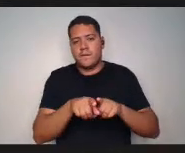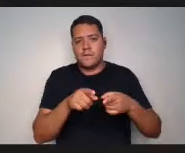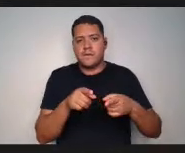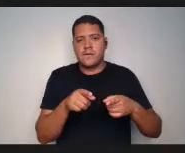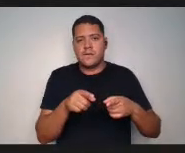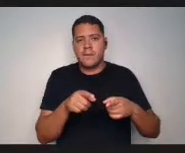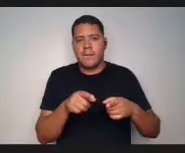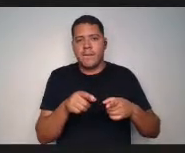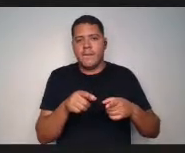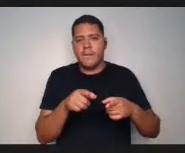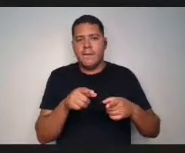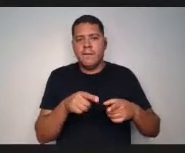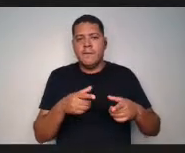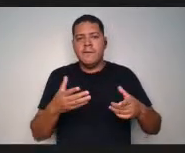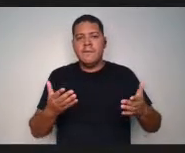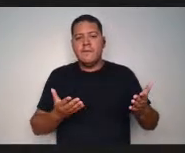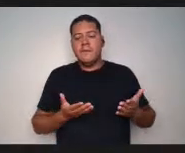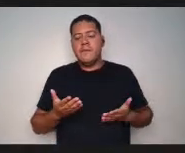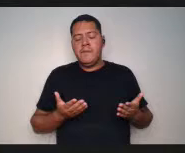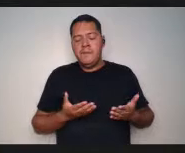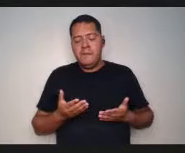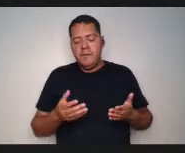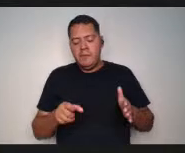continual improvement process. It's one mechanism.